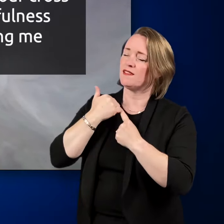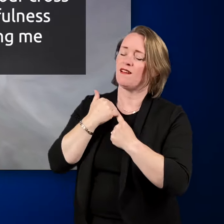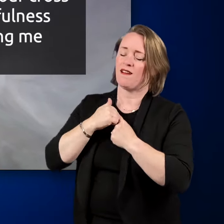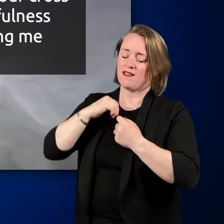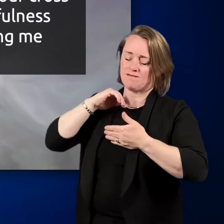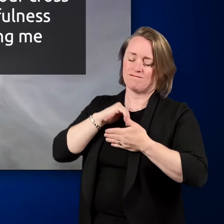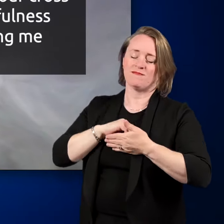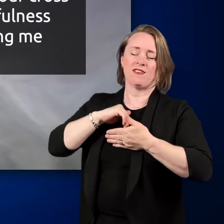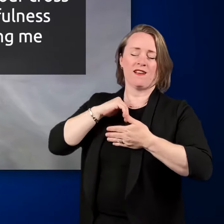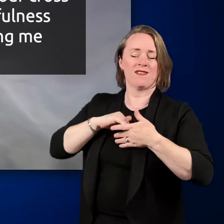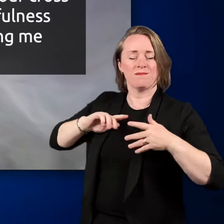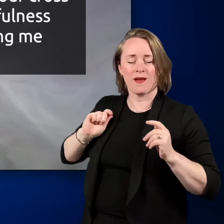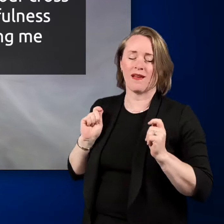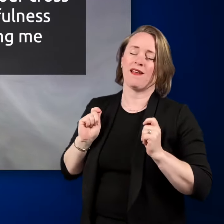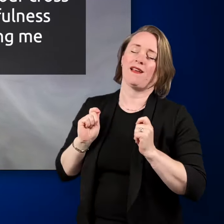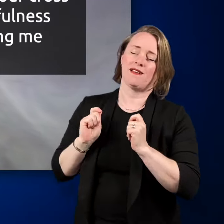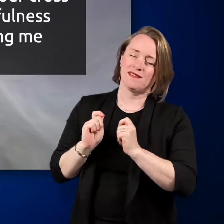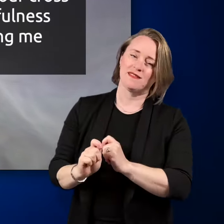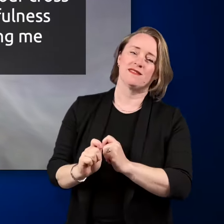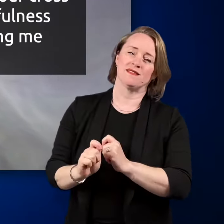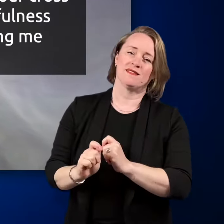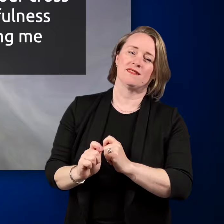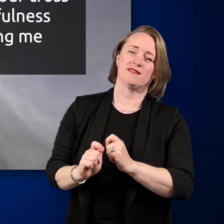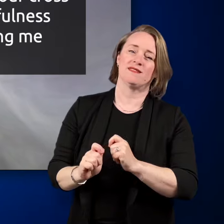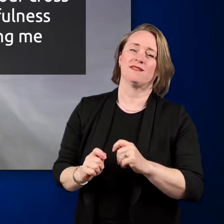is changing me.